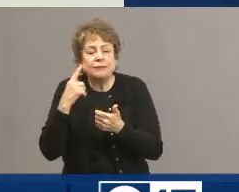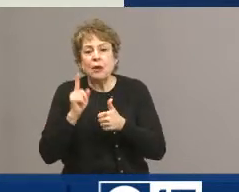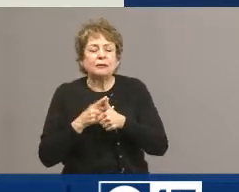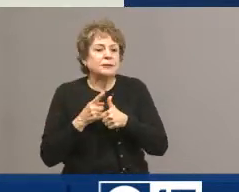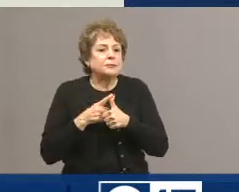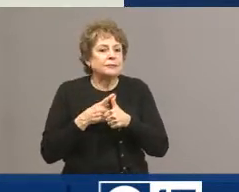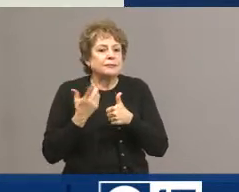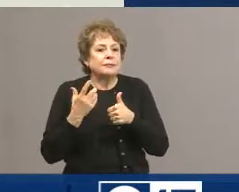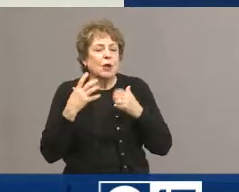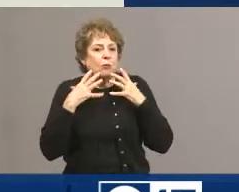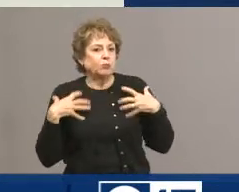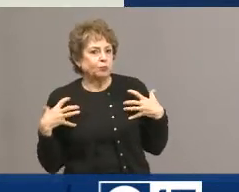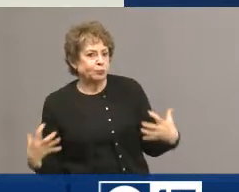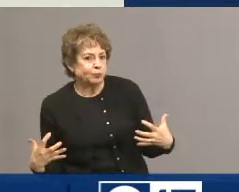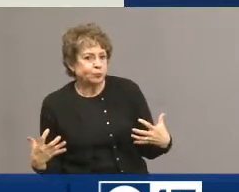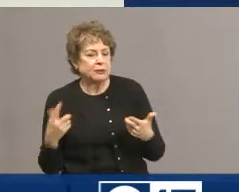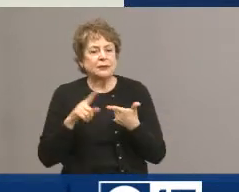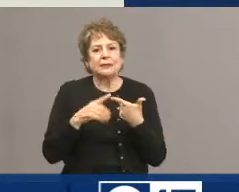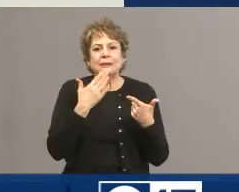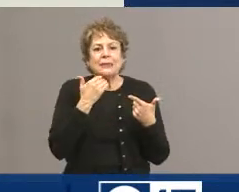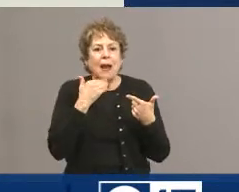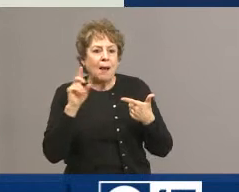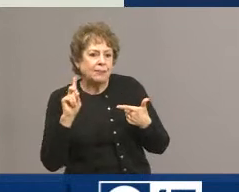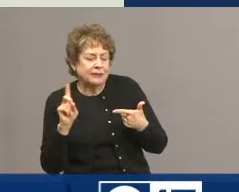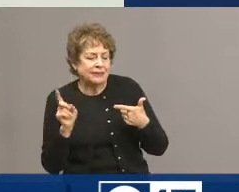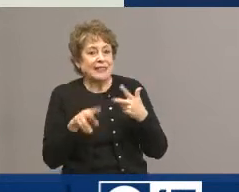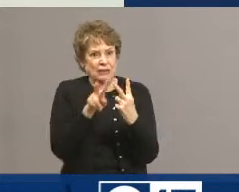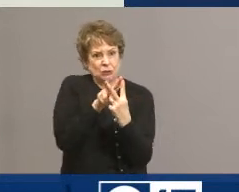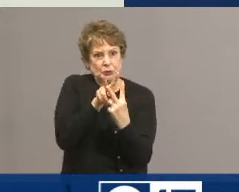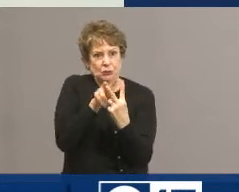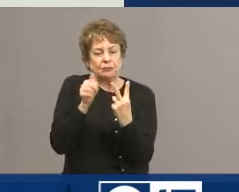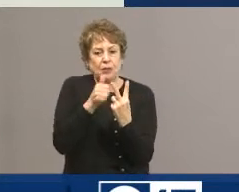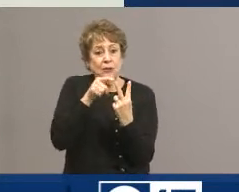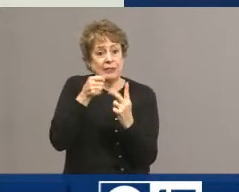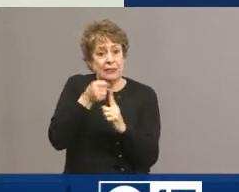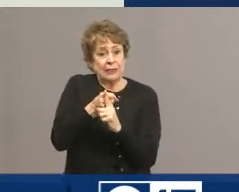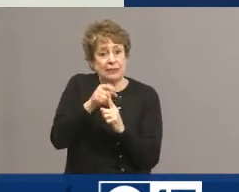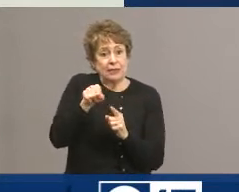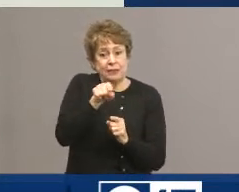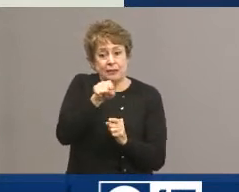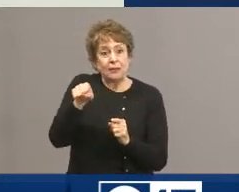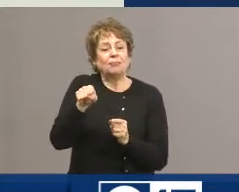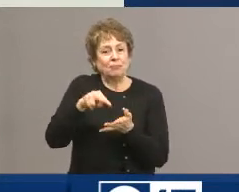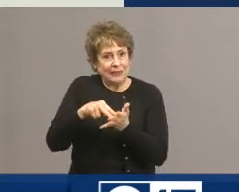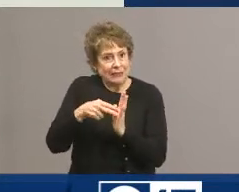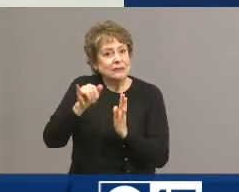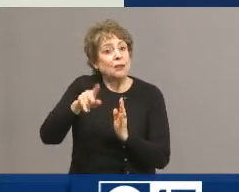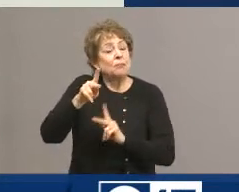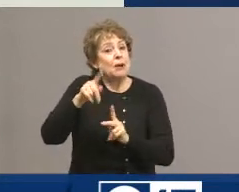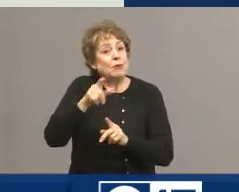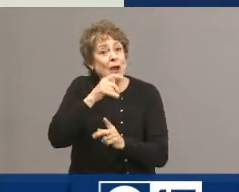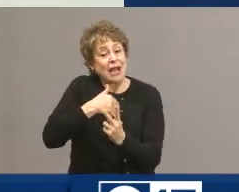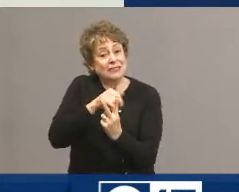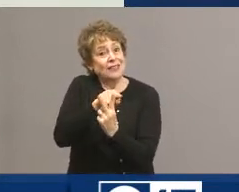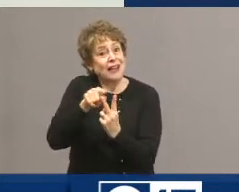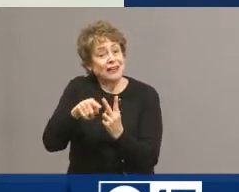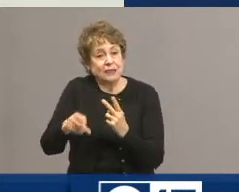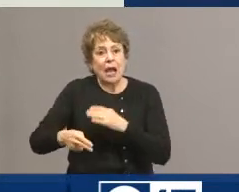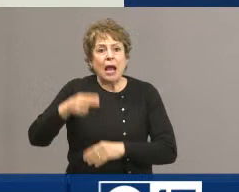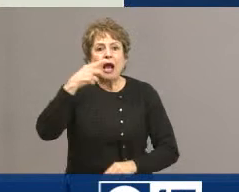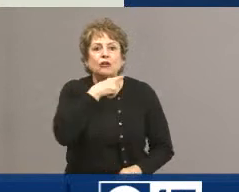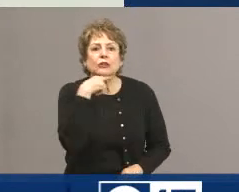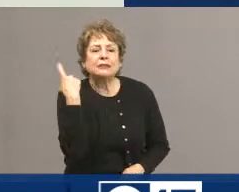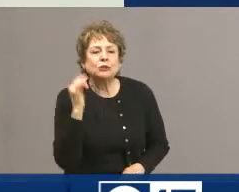you are at high risk as well. So we want to slow the spread of this. We want to stop the spread. If you have